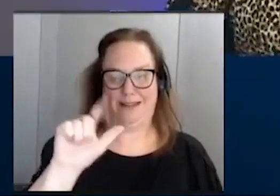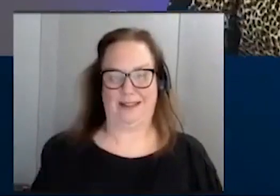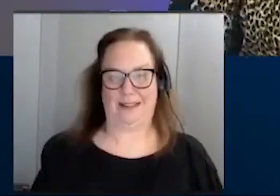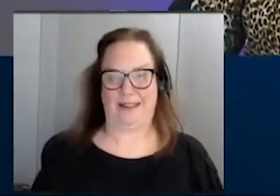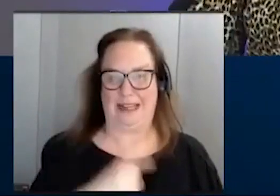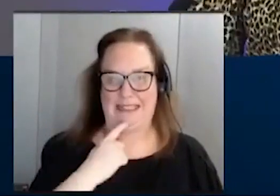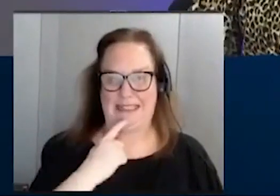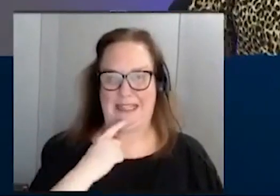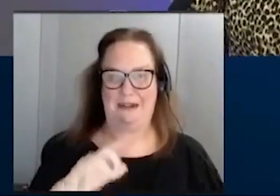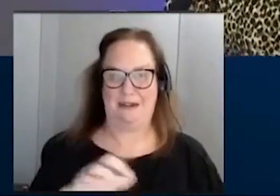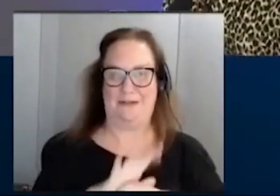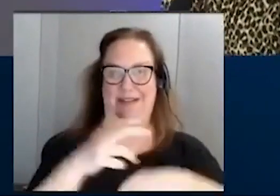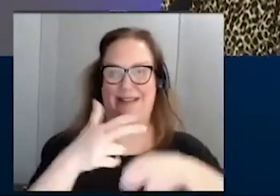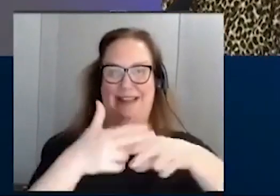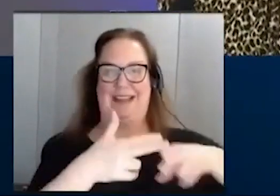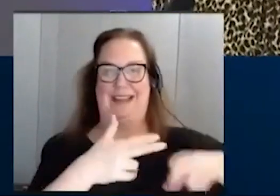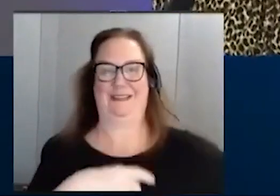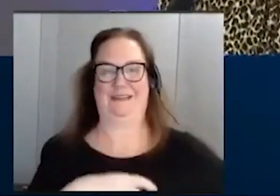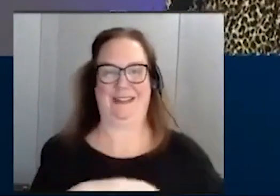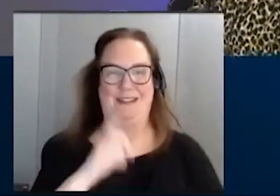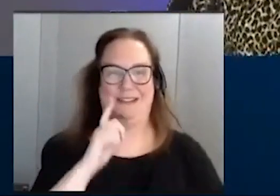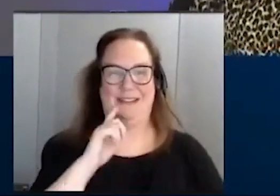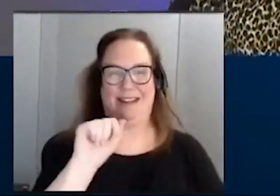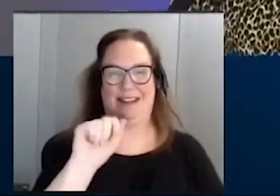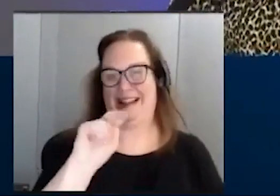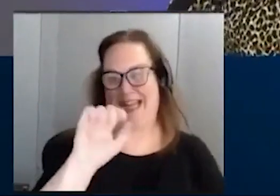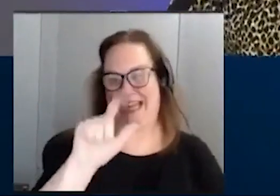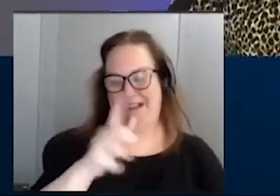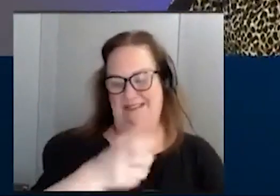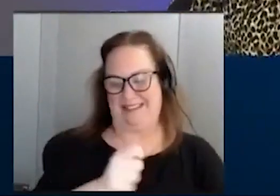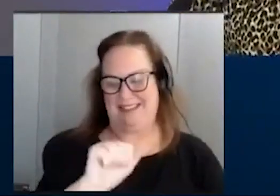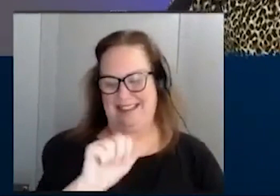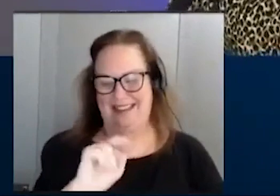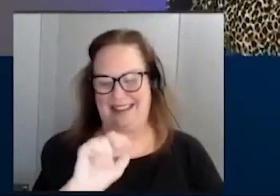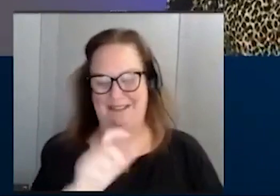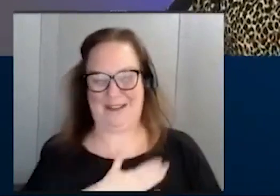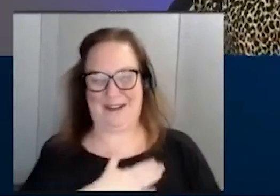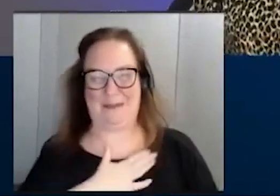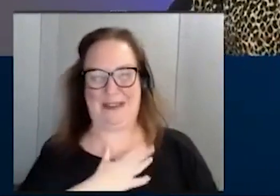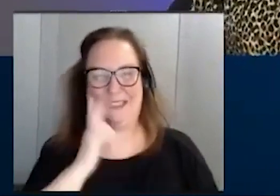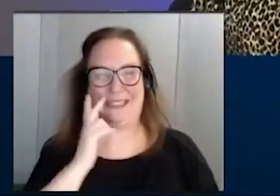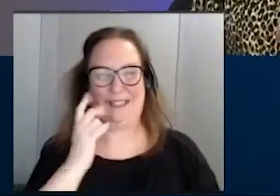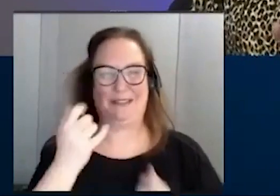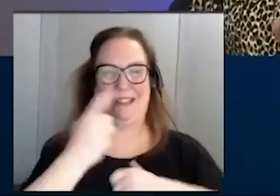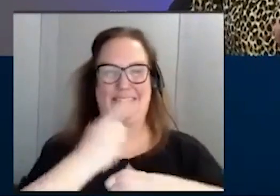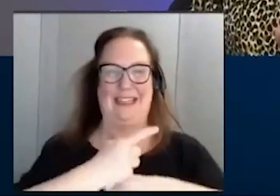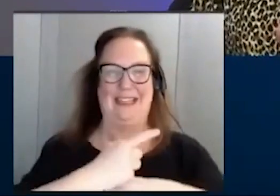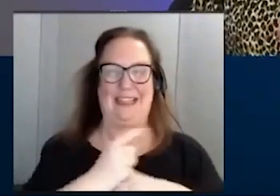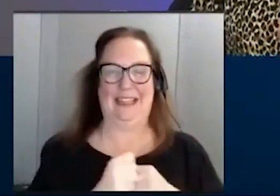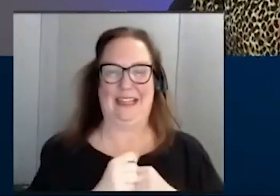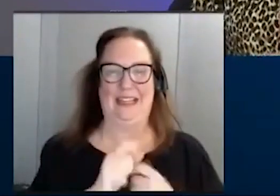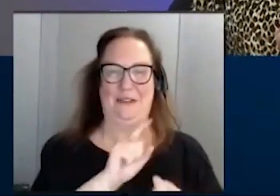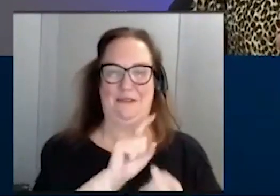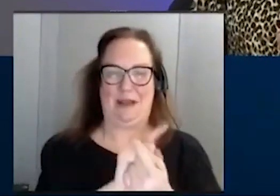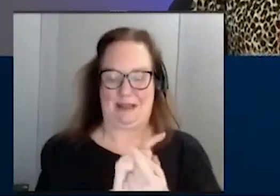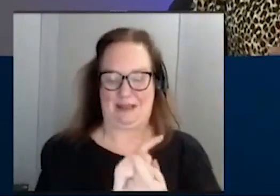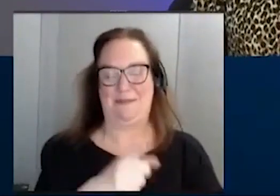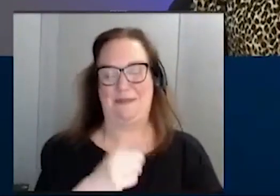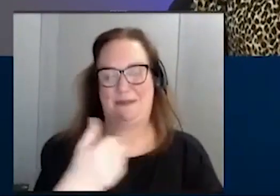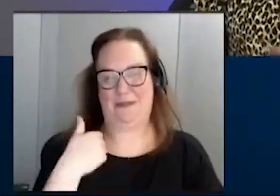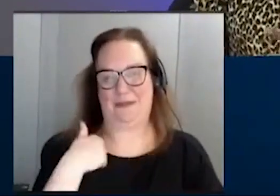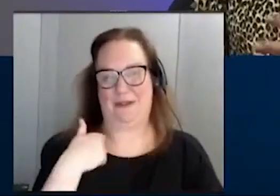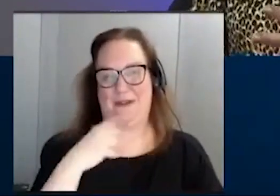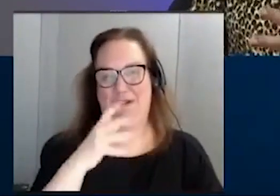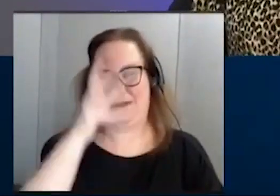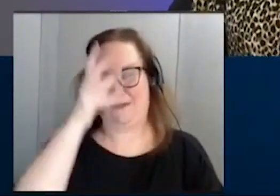yes. did. I know. So Anil, we just call him It took me a while. Anil, and we're so glad to see his face today. You have met him before on our show. He is a father, a